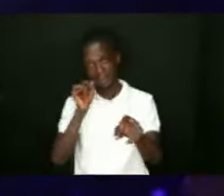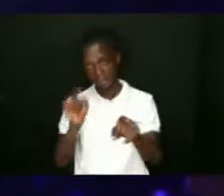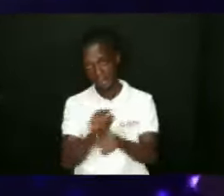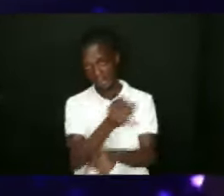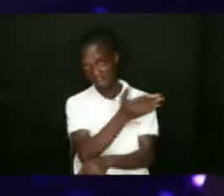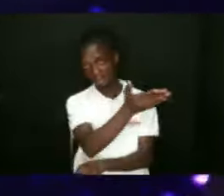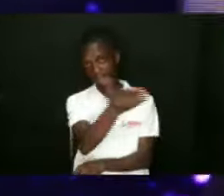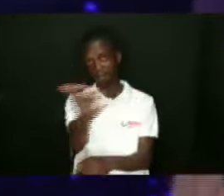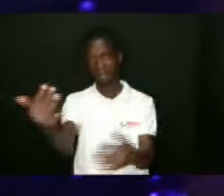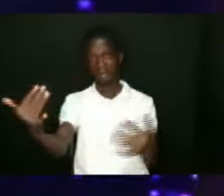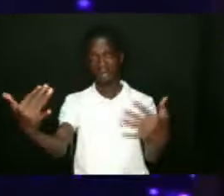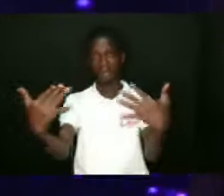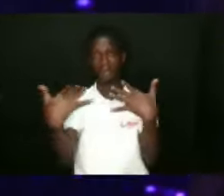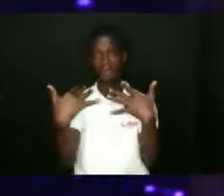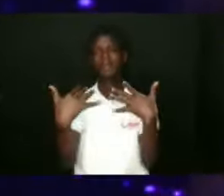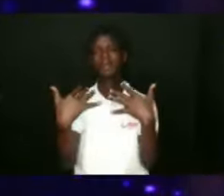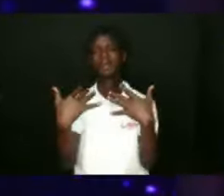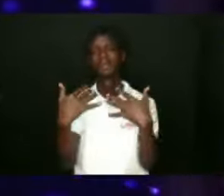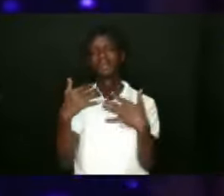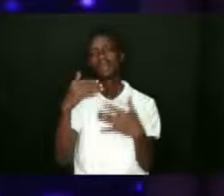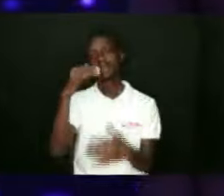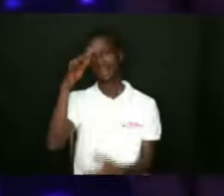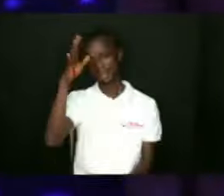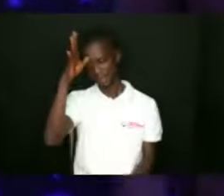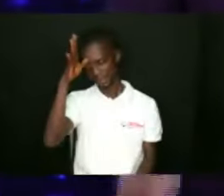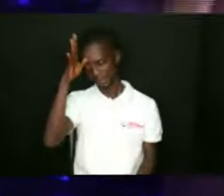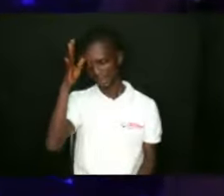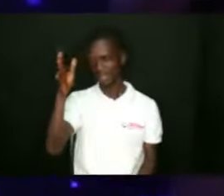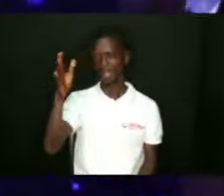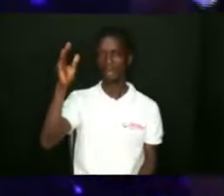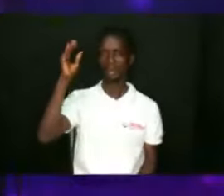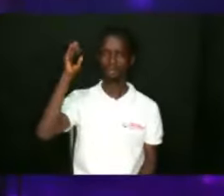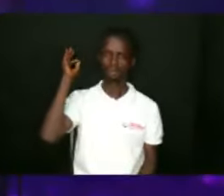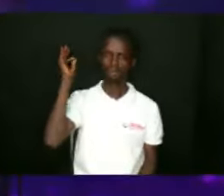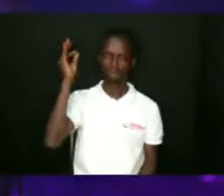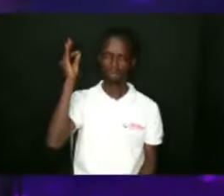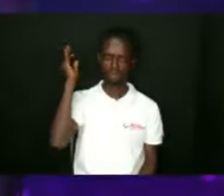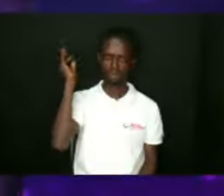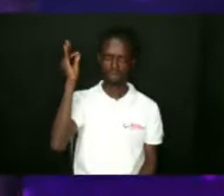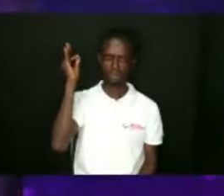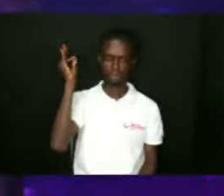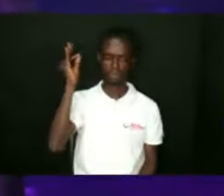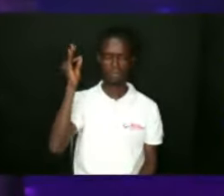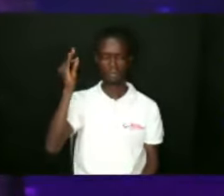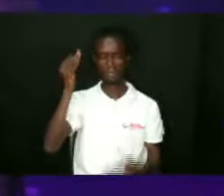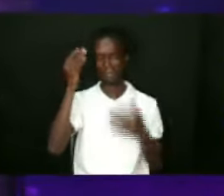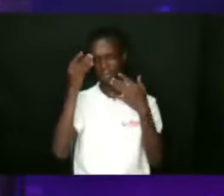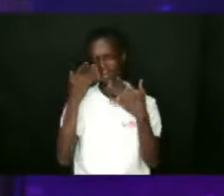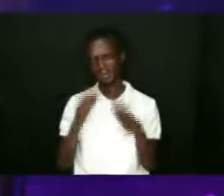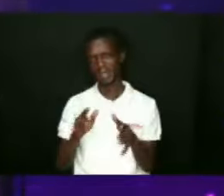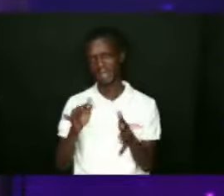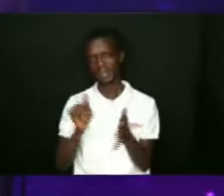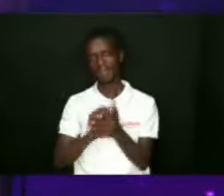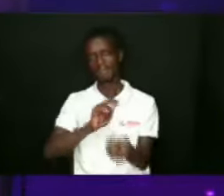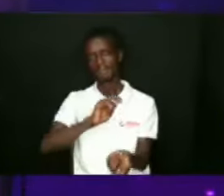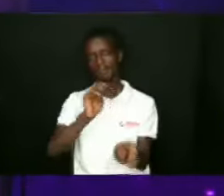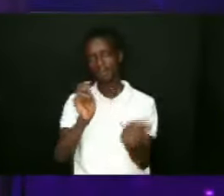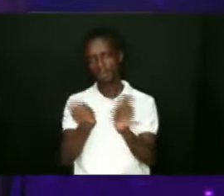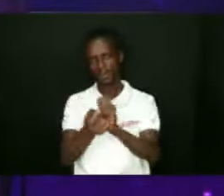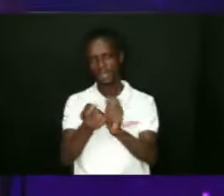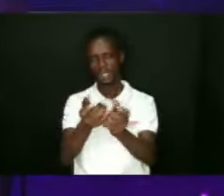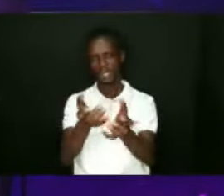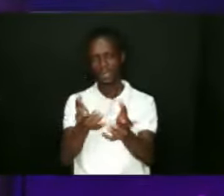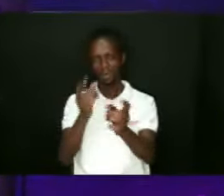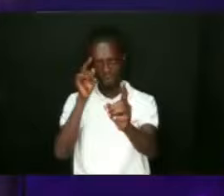You are. Our daddy has taught us this. That the transformation we seek to